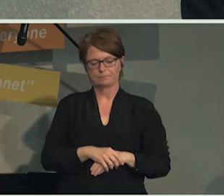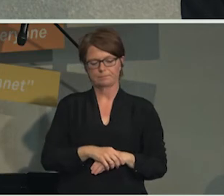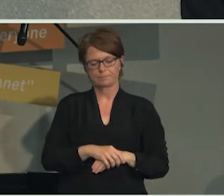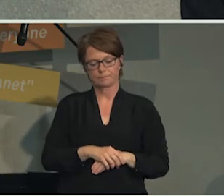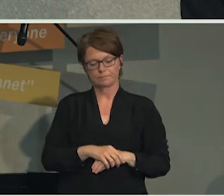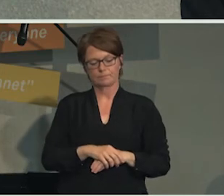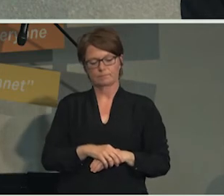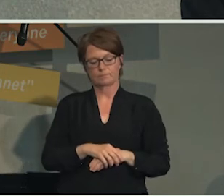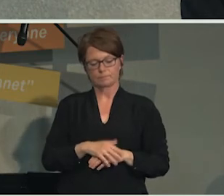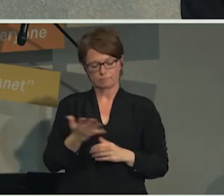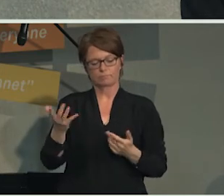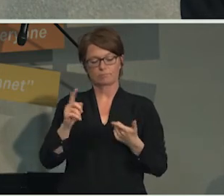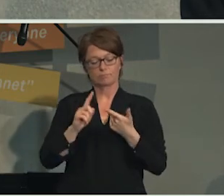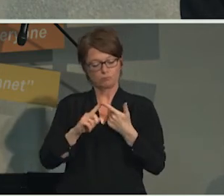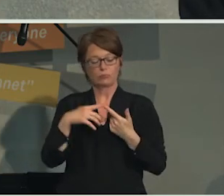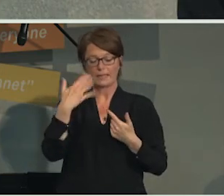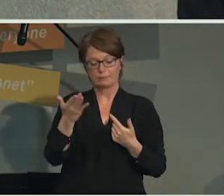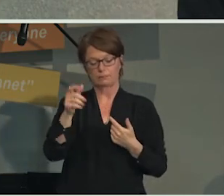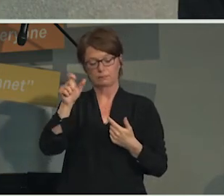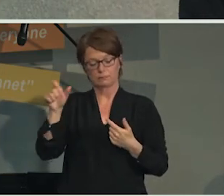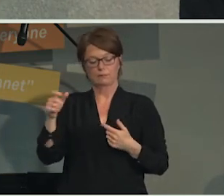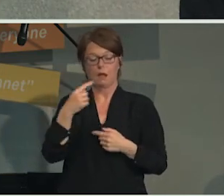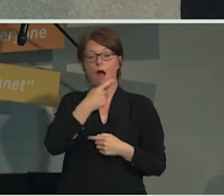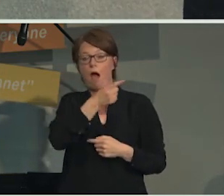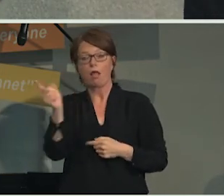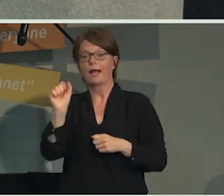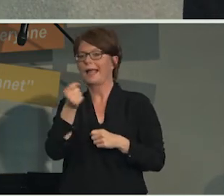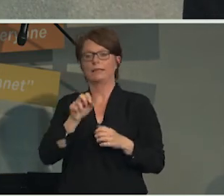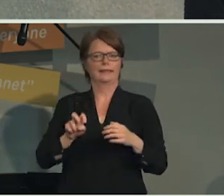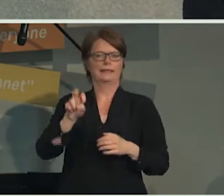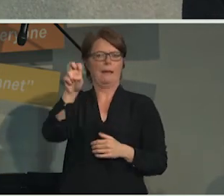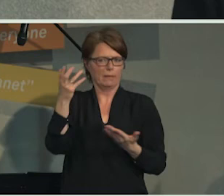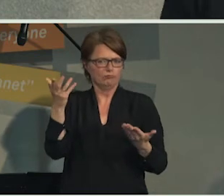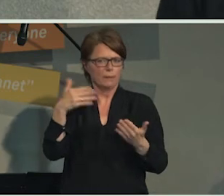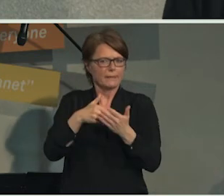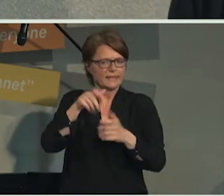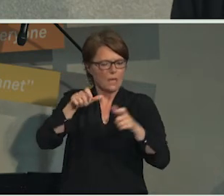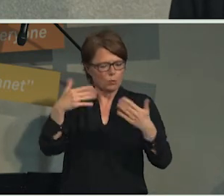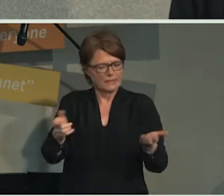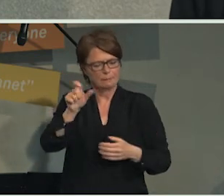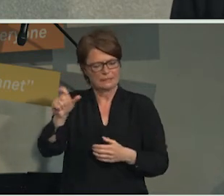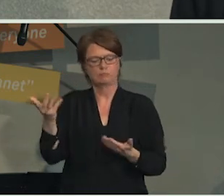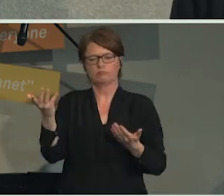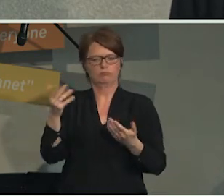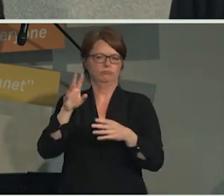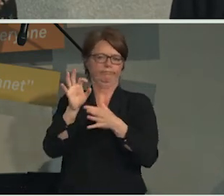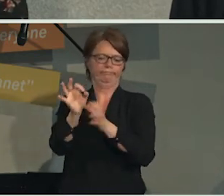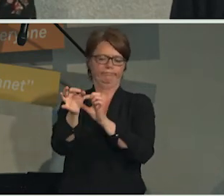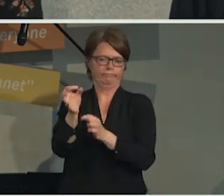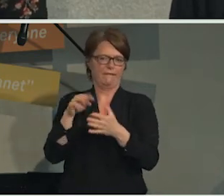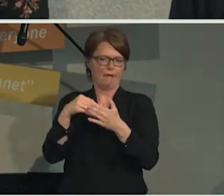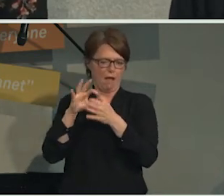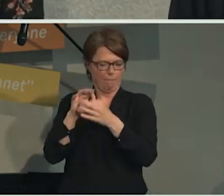blue. That might comes along with queuing up, takes longer, is a different